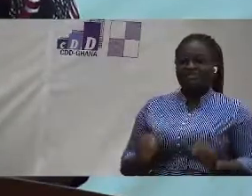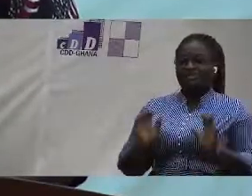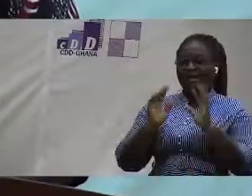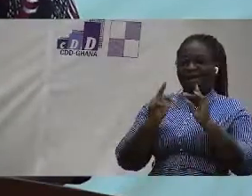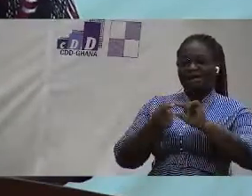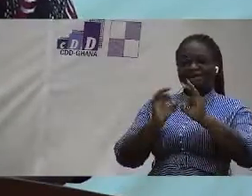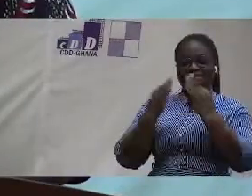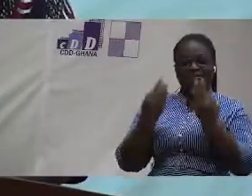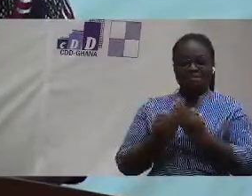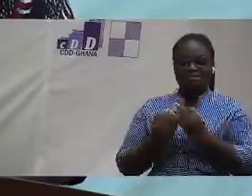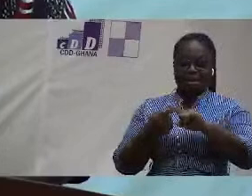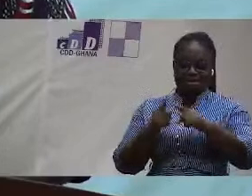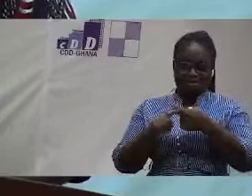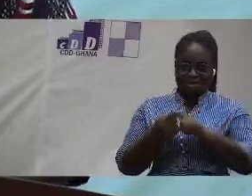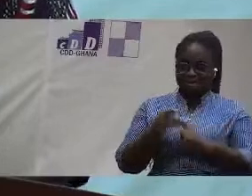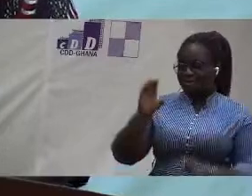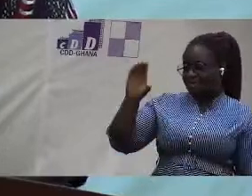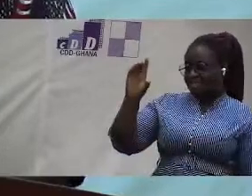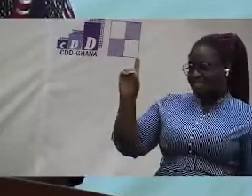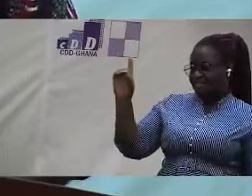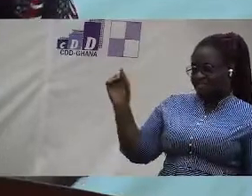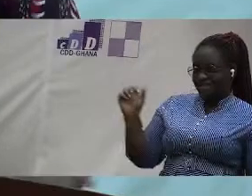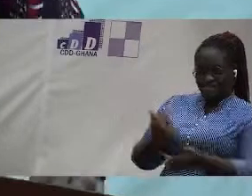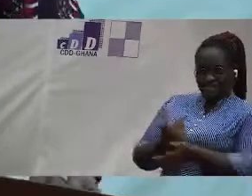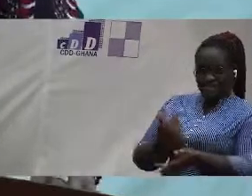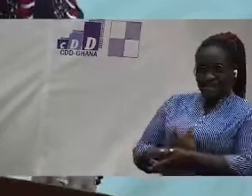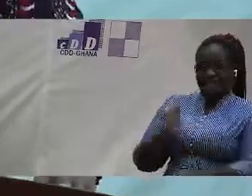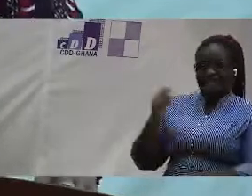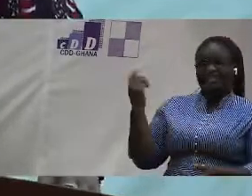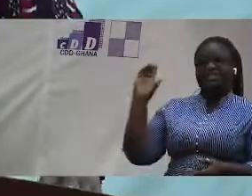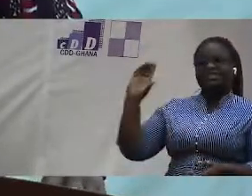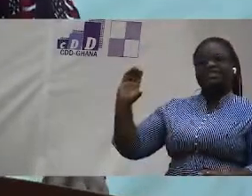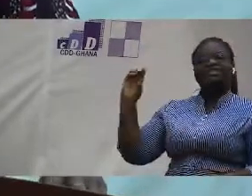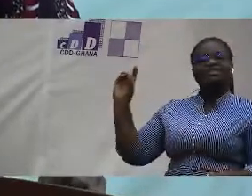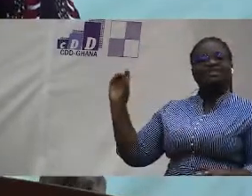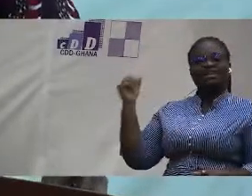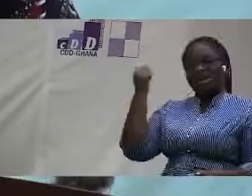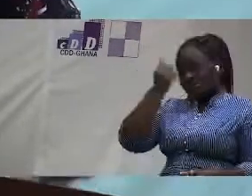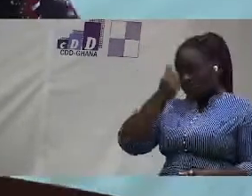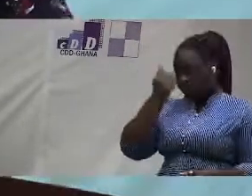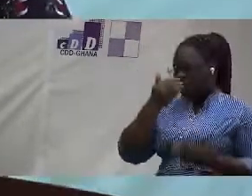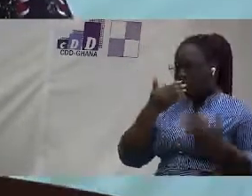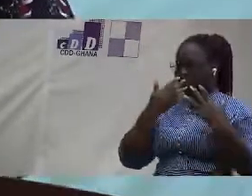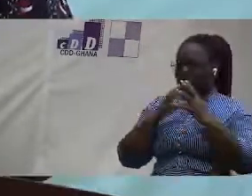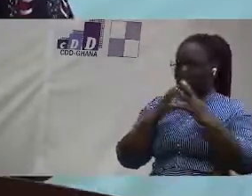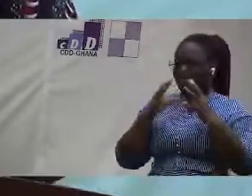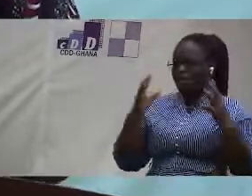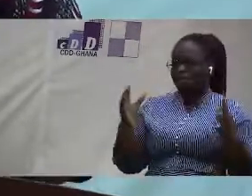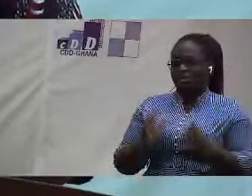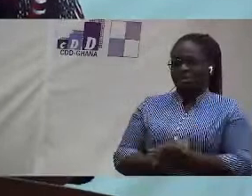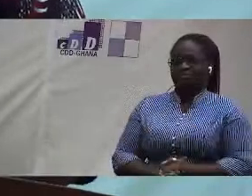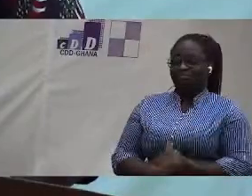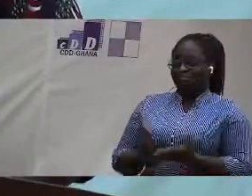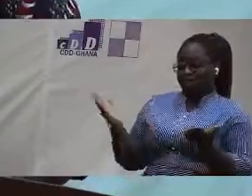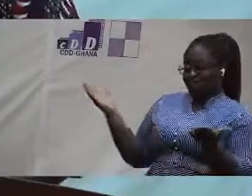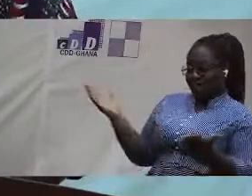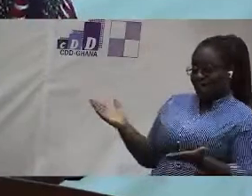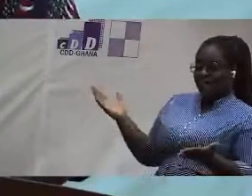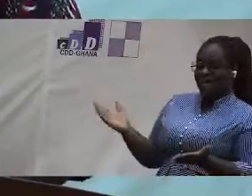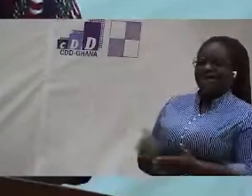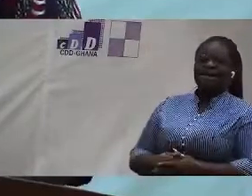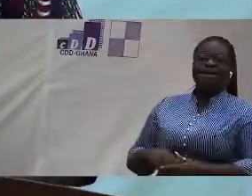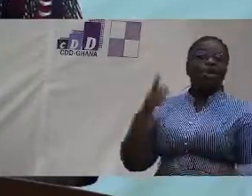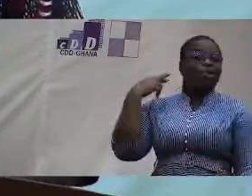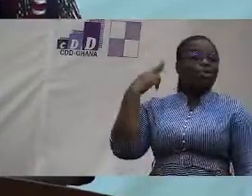and friends of CDD Ghana and CDD Africa, thank you so much, distinguished guests, here in person,